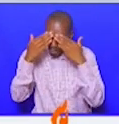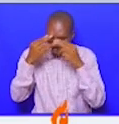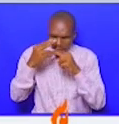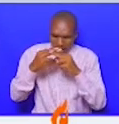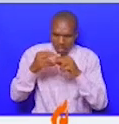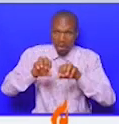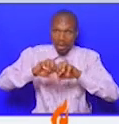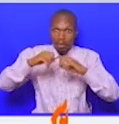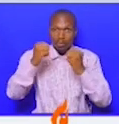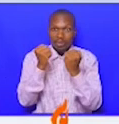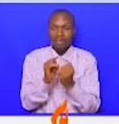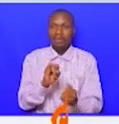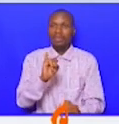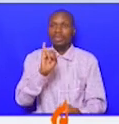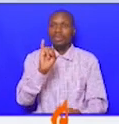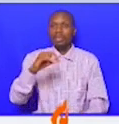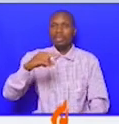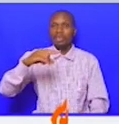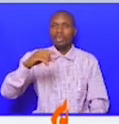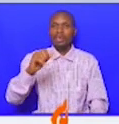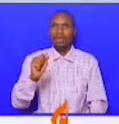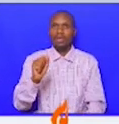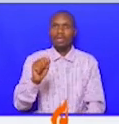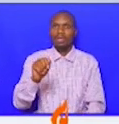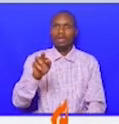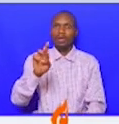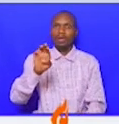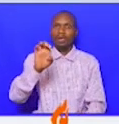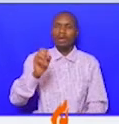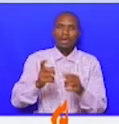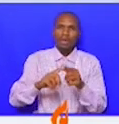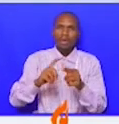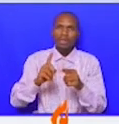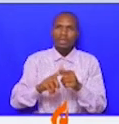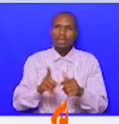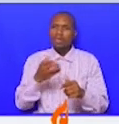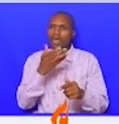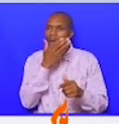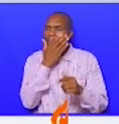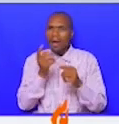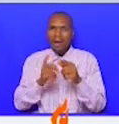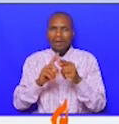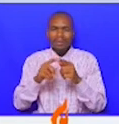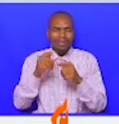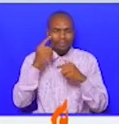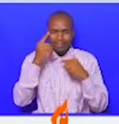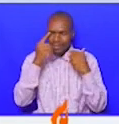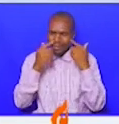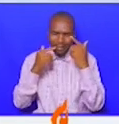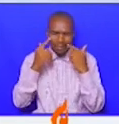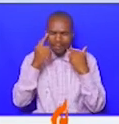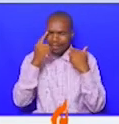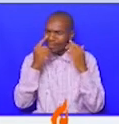ntorome igare sublocation Sameta subcounty me county ya Kisi. Mwese sanunda niga kulira uchia sabali no wanchuku